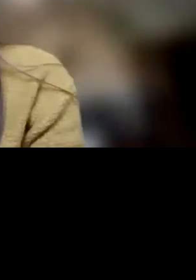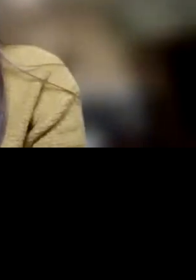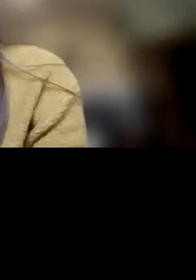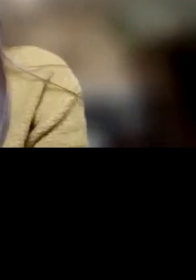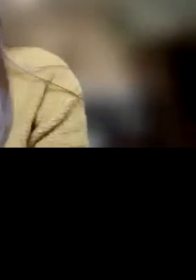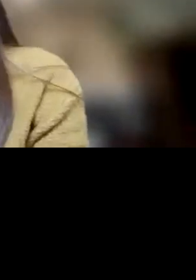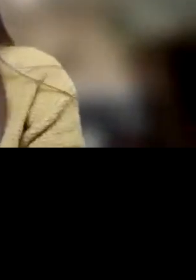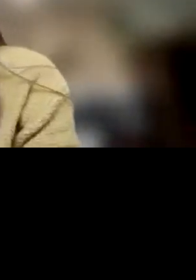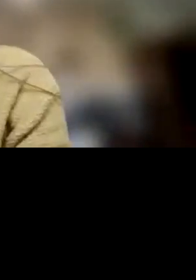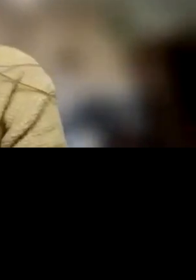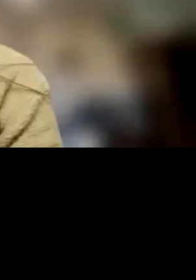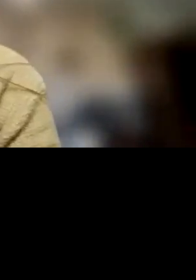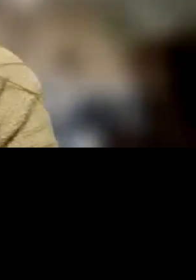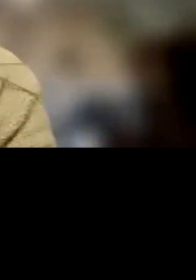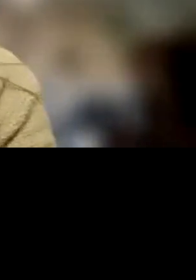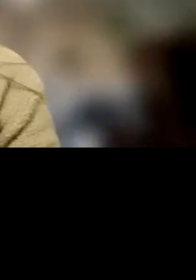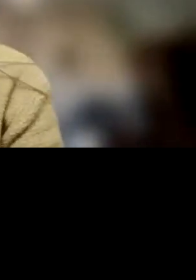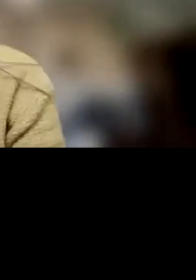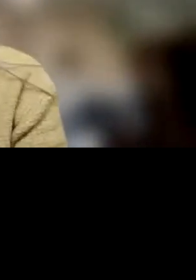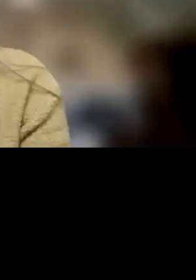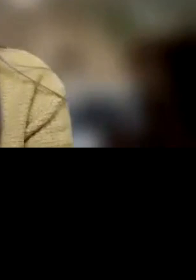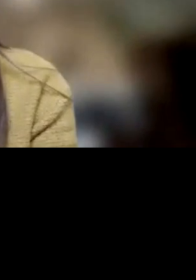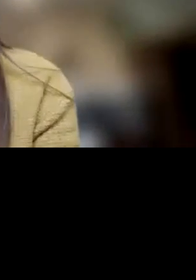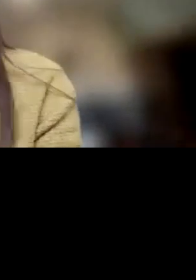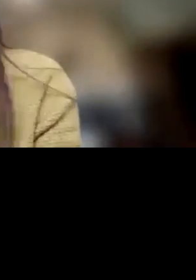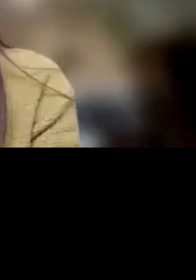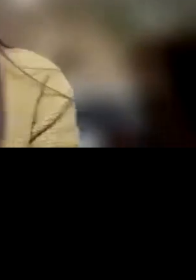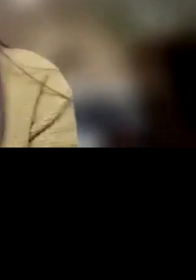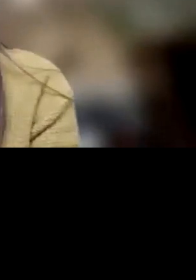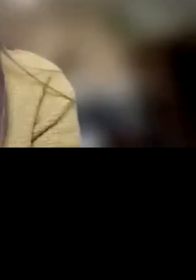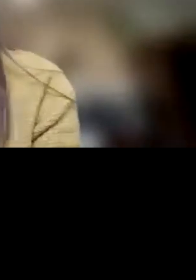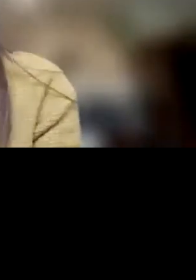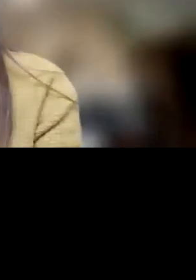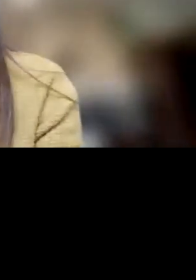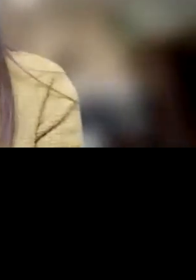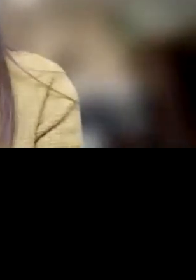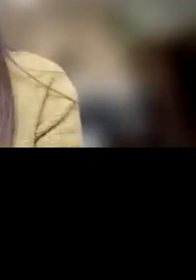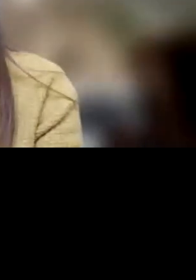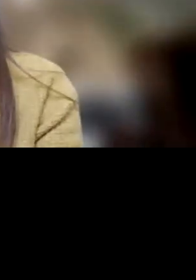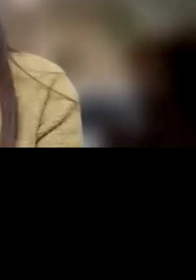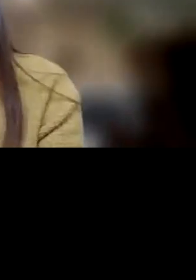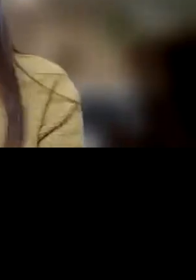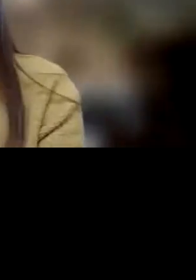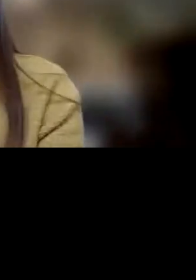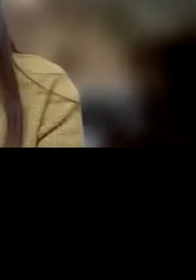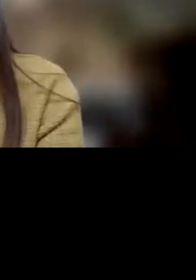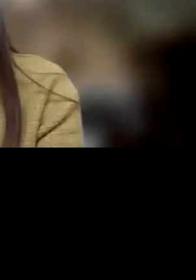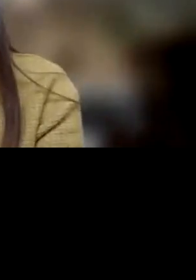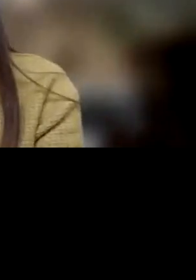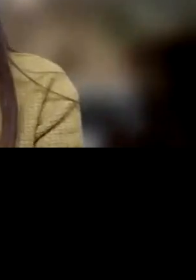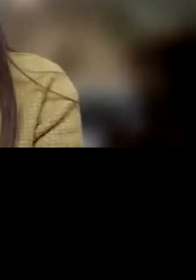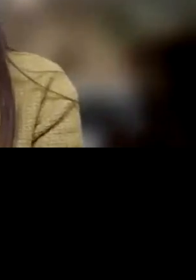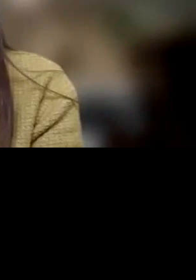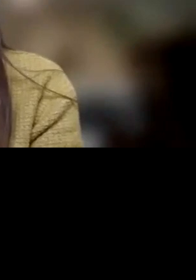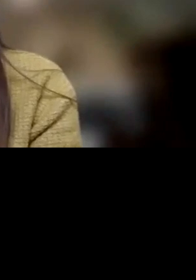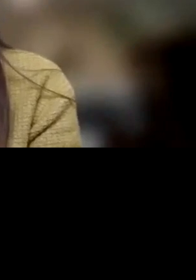any other one? Like, I know we're running out of time and we just have a couple other just final slides. Is there any one thing you want to